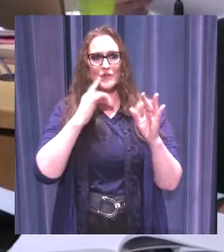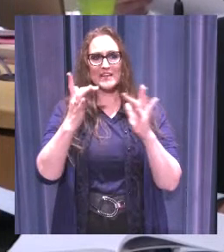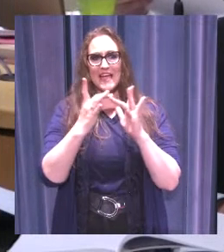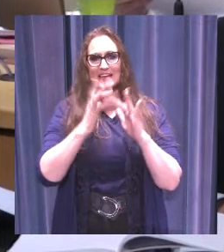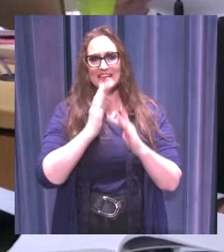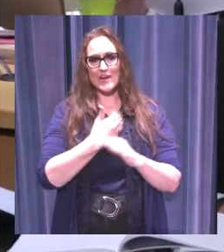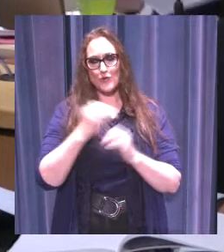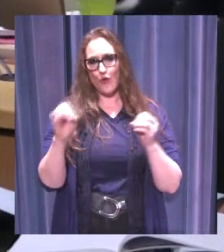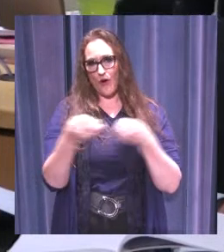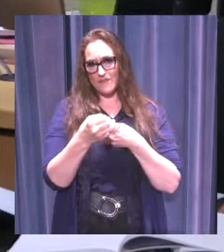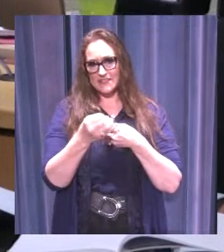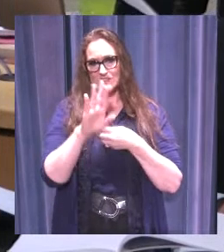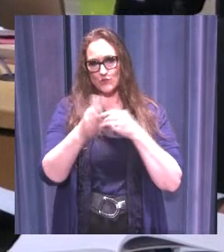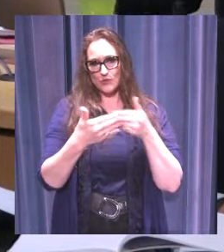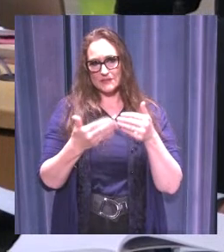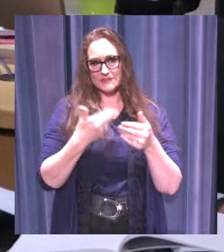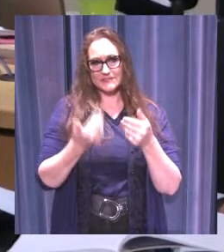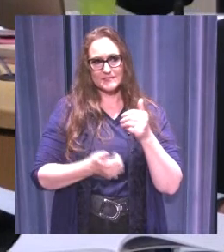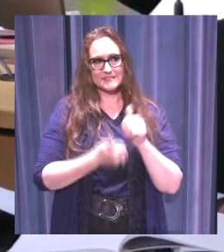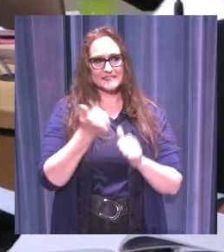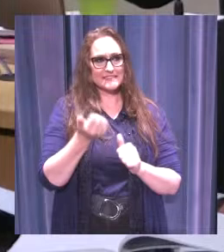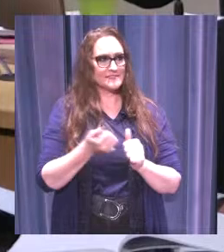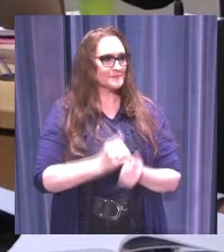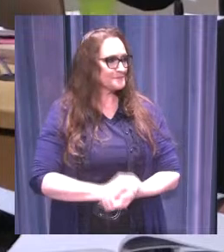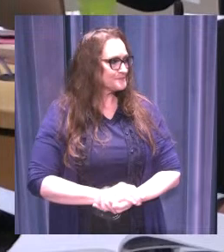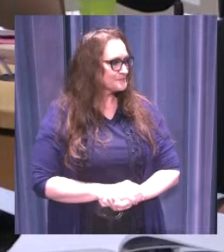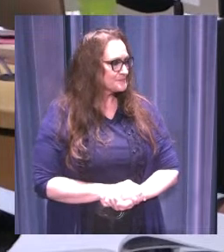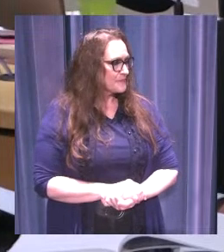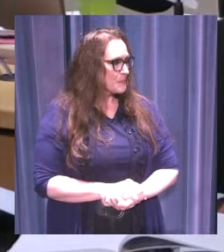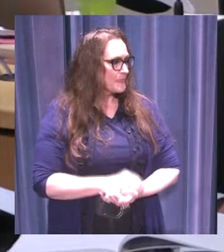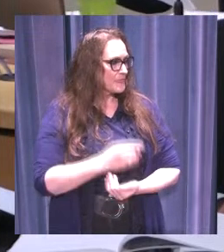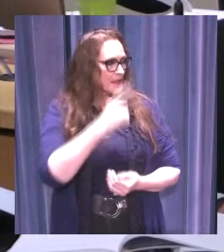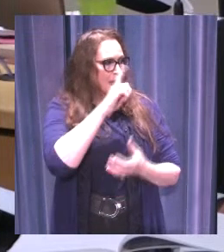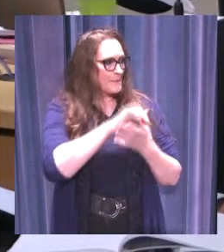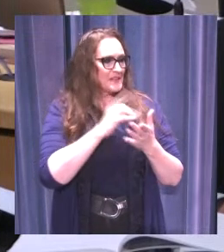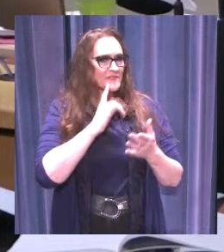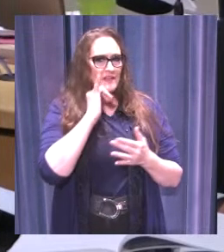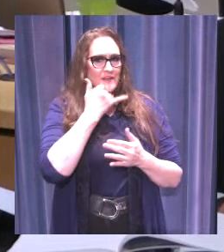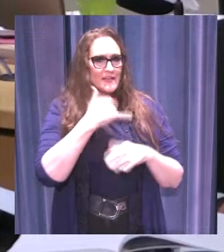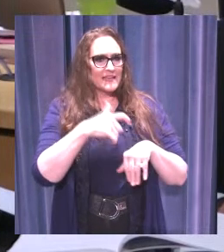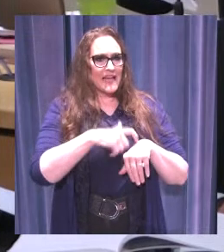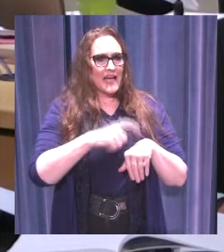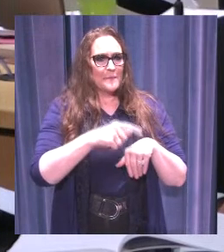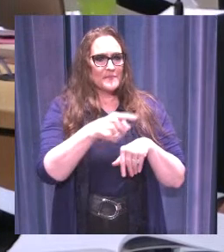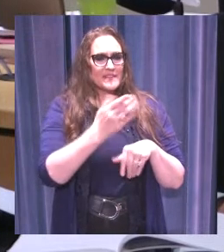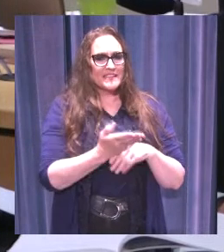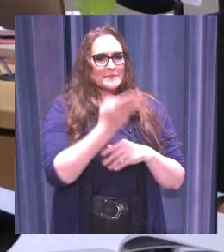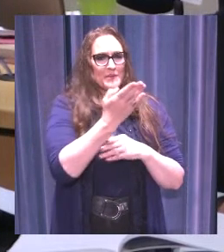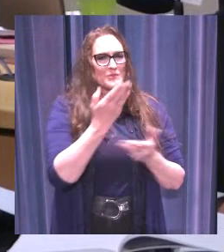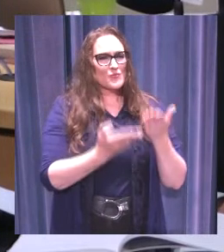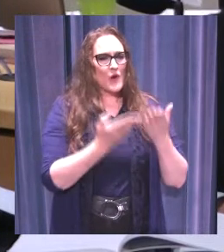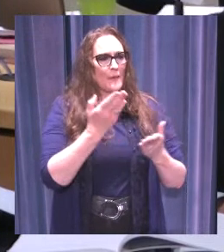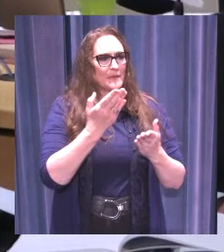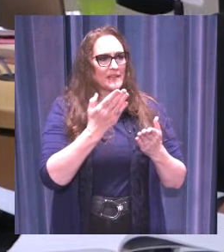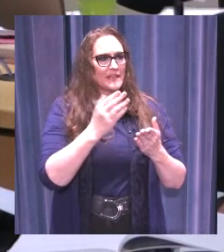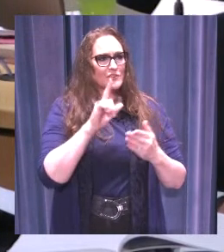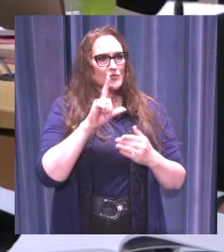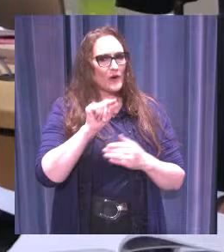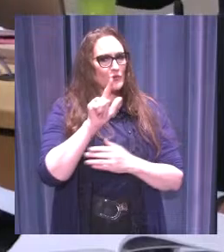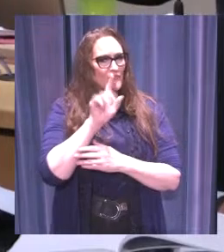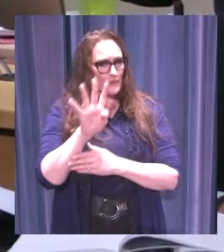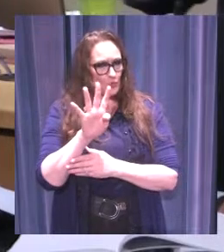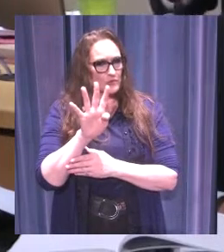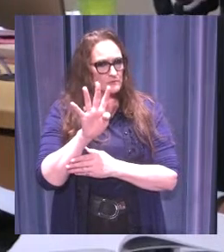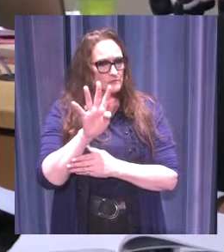office at your convenience." I believe that was a typo that they submitted, so it's probably dated